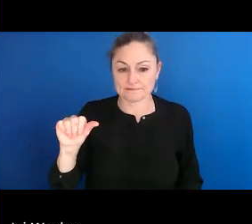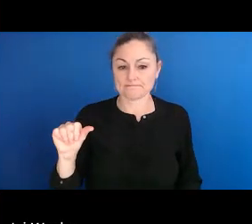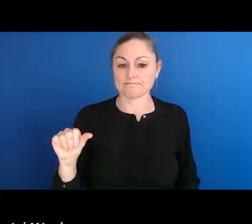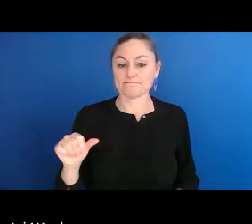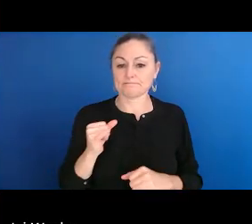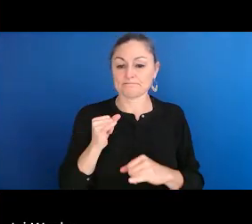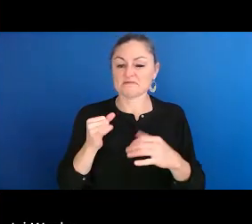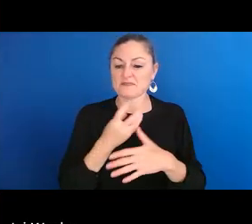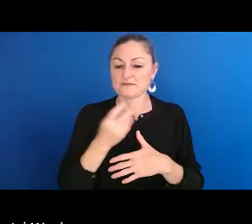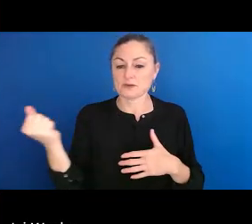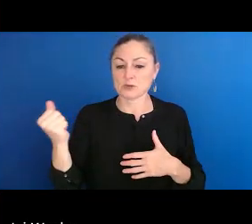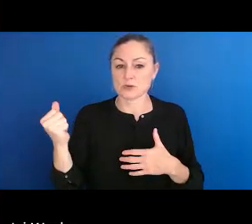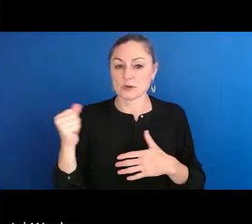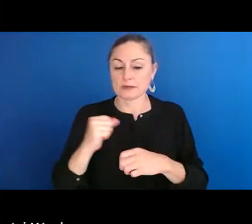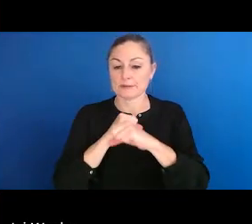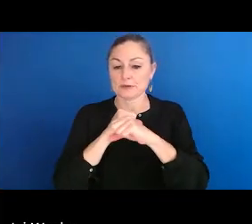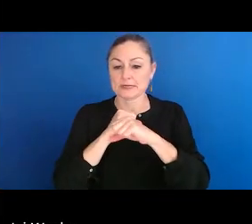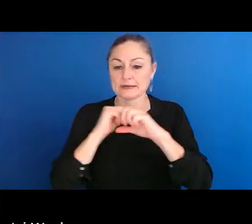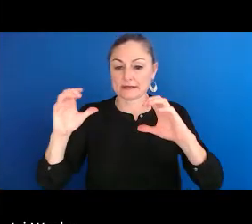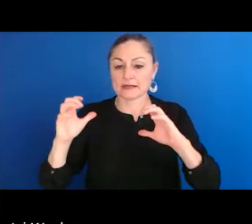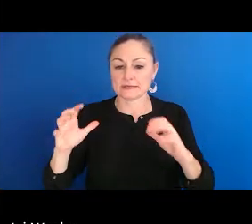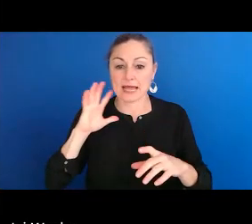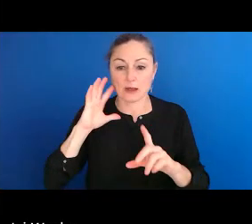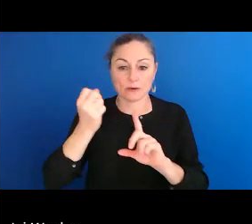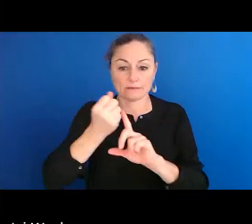on a few of these protected classes.